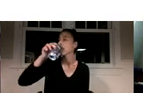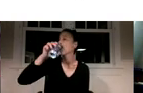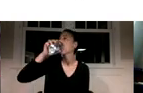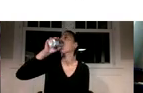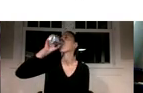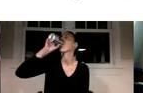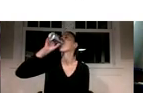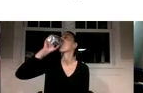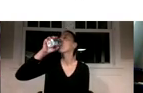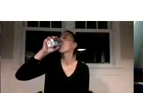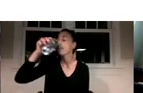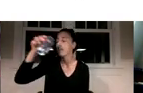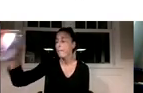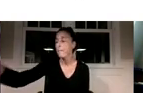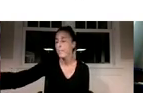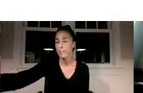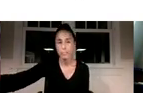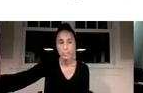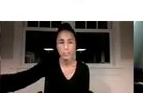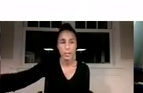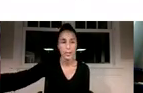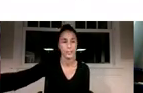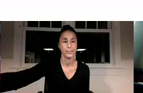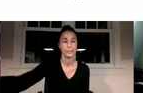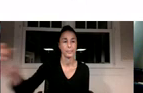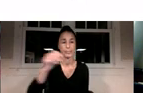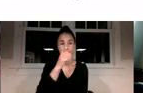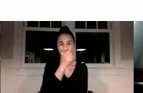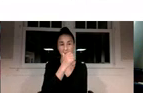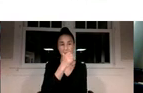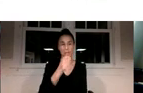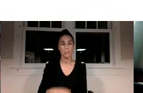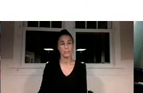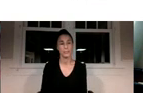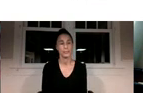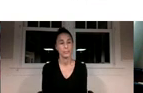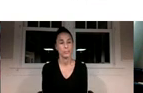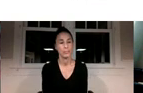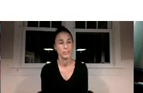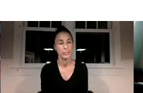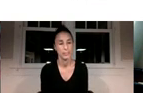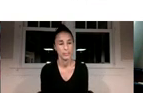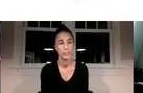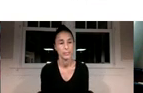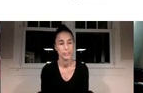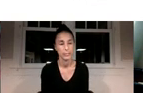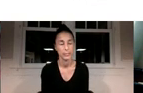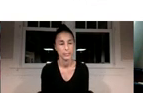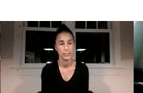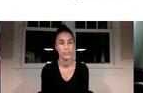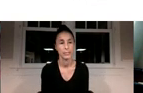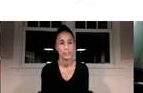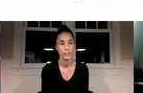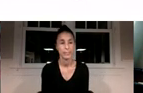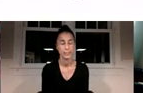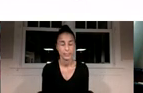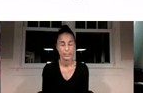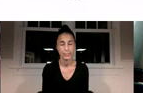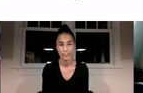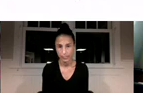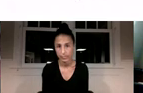440,000 square feet. And at this point, it is about 10% occupied, largely due to COVID. So AT&T has gone